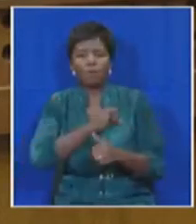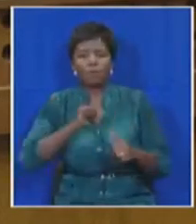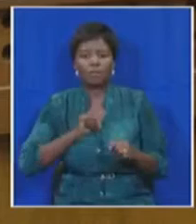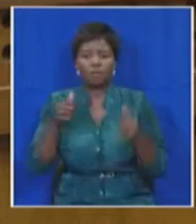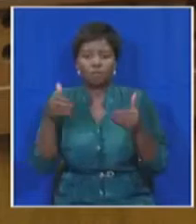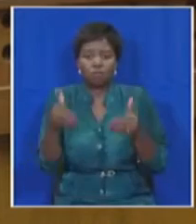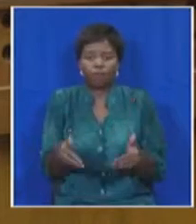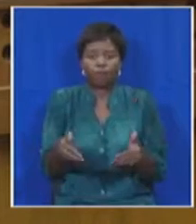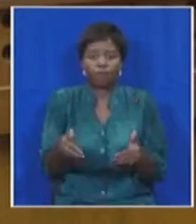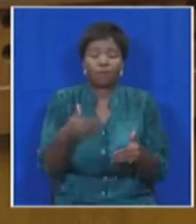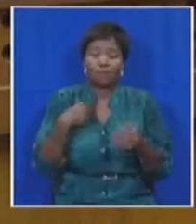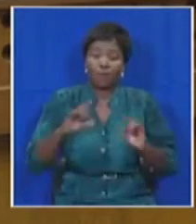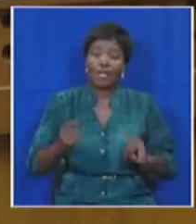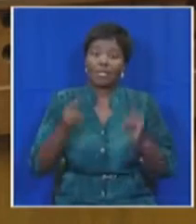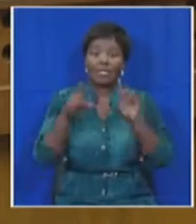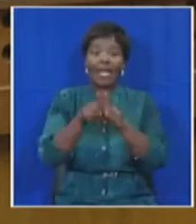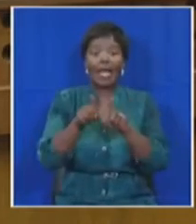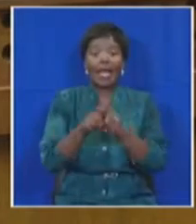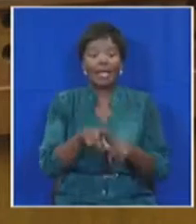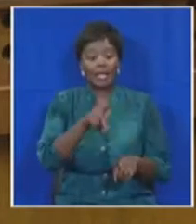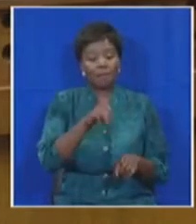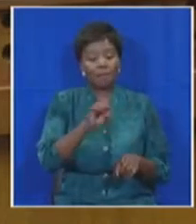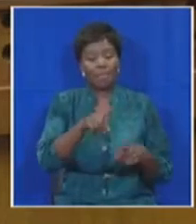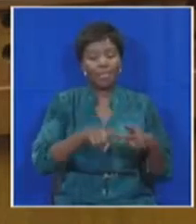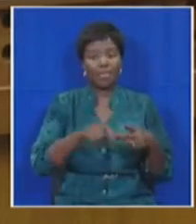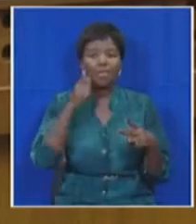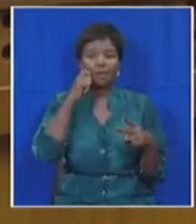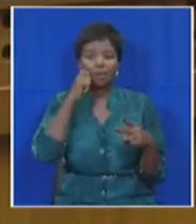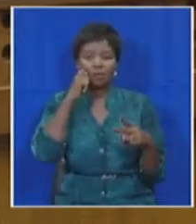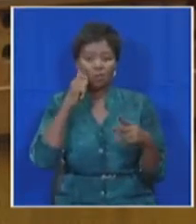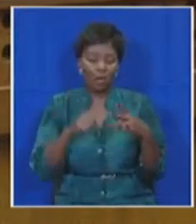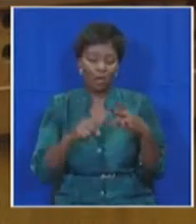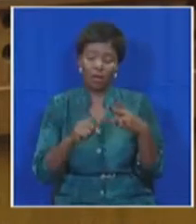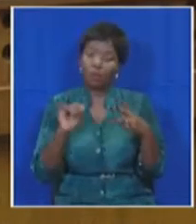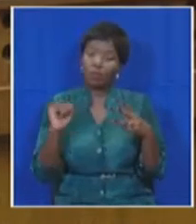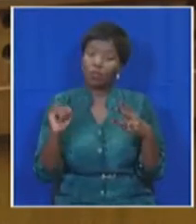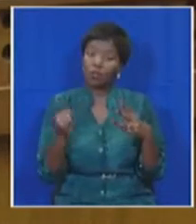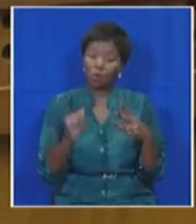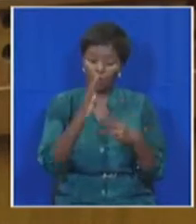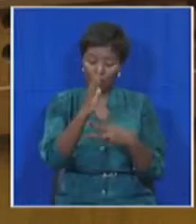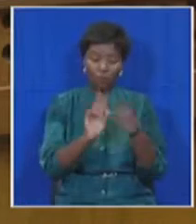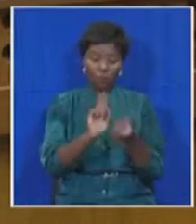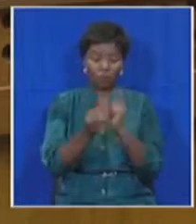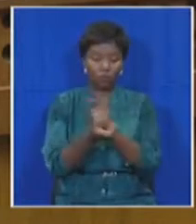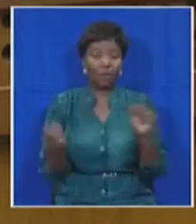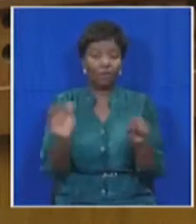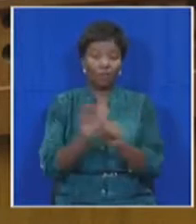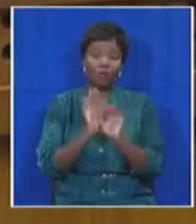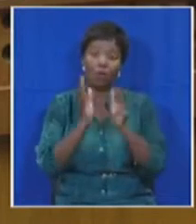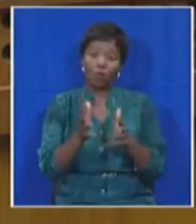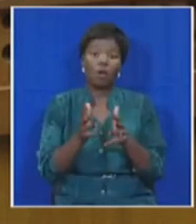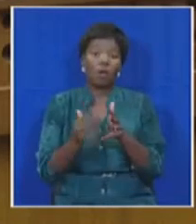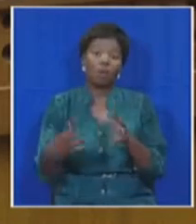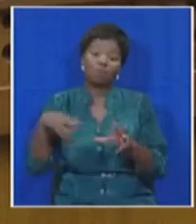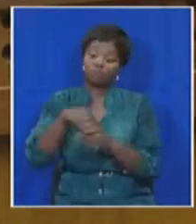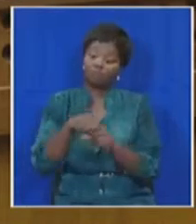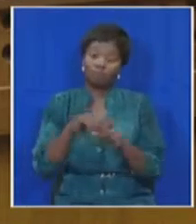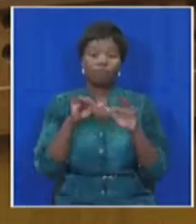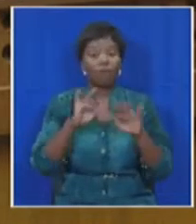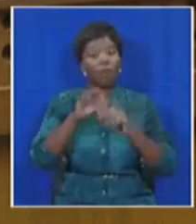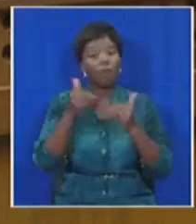turn cities like Nelson Mandela Bay, Tshwane, and Johannesburg around to make them work for all South Africans.